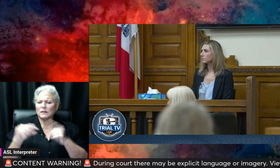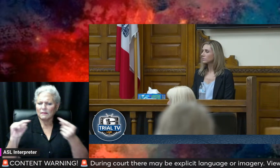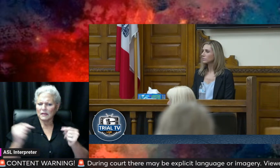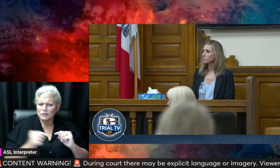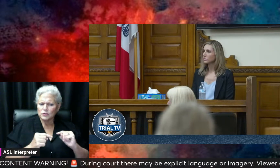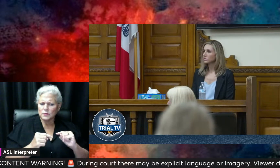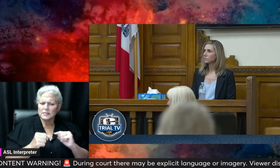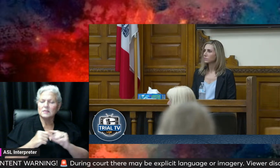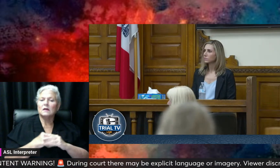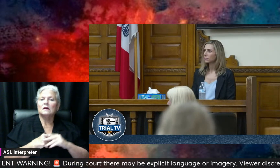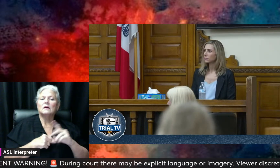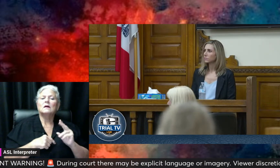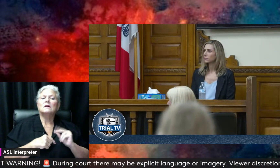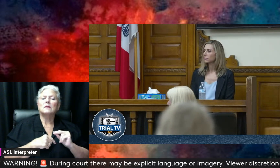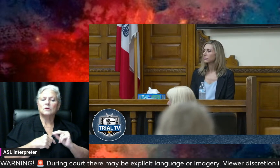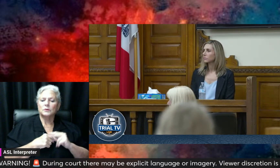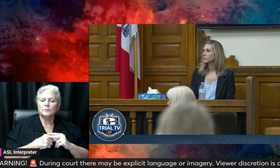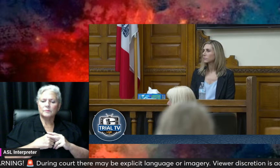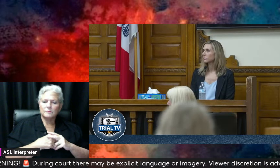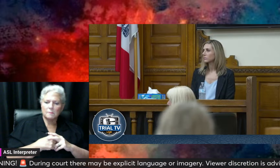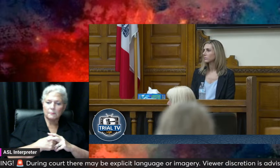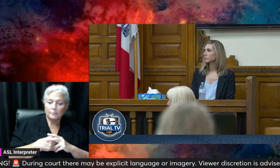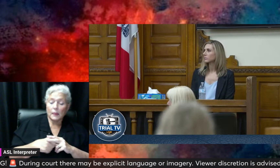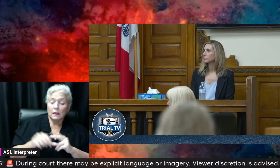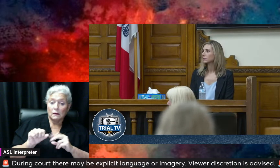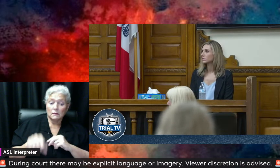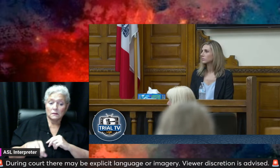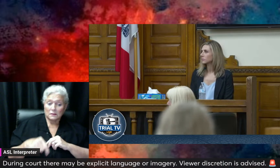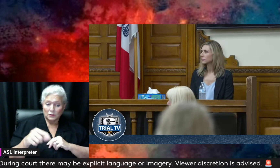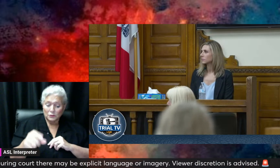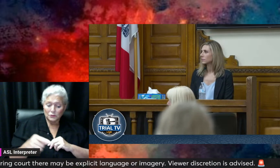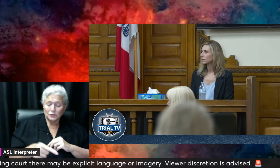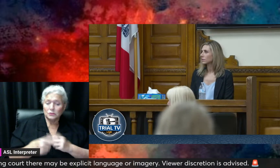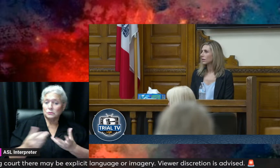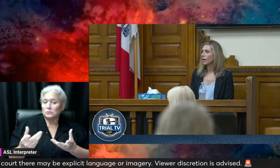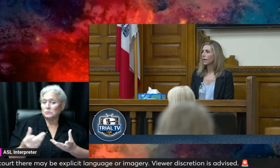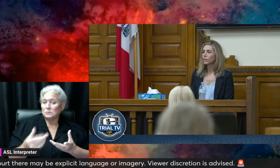And were you able to develop a time of death?